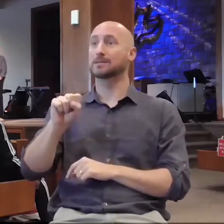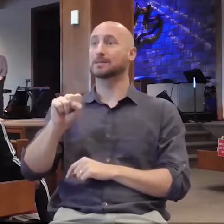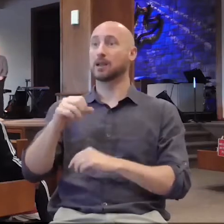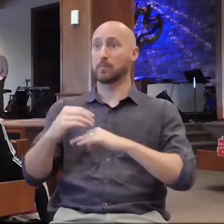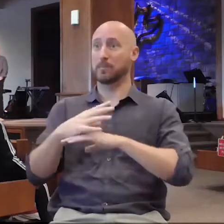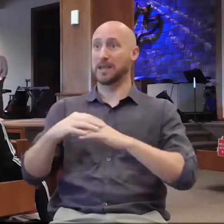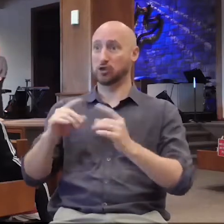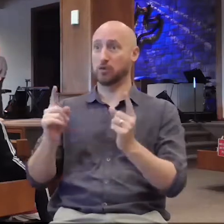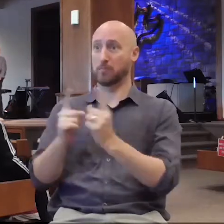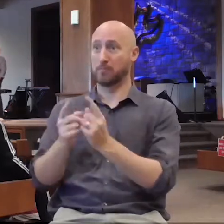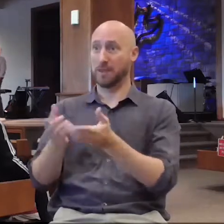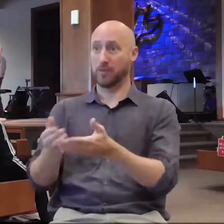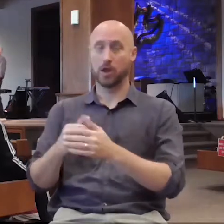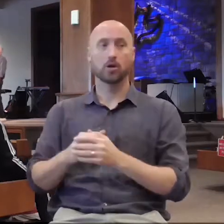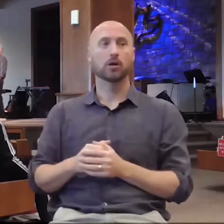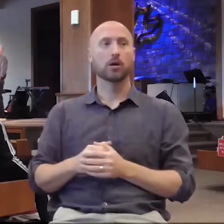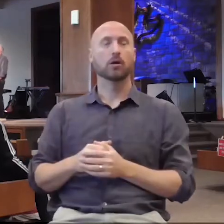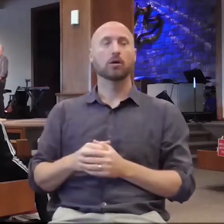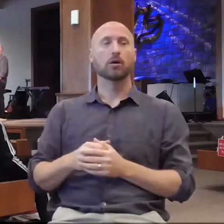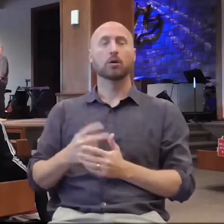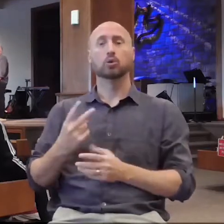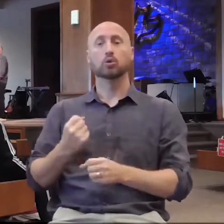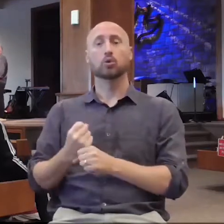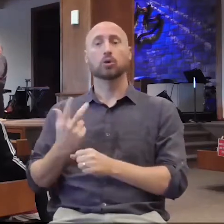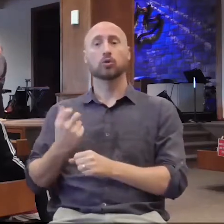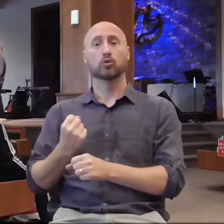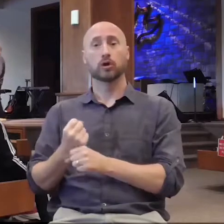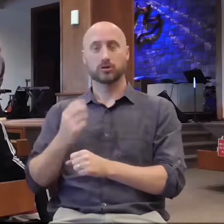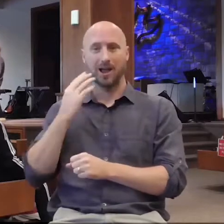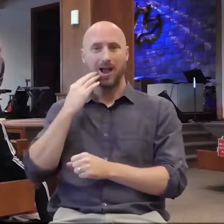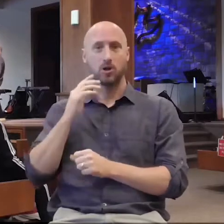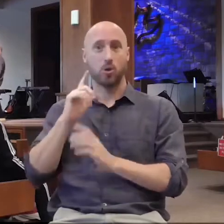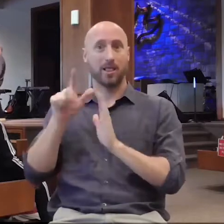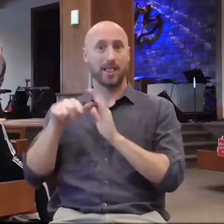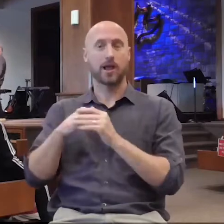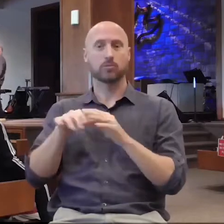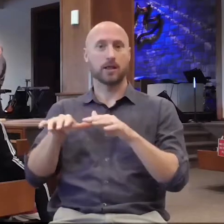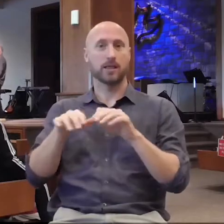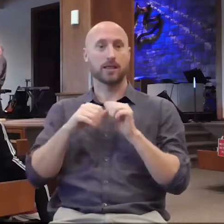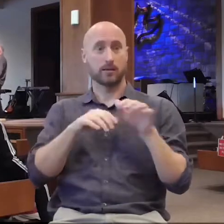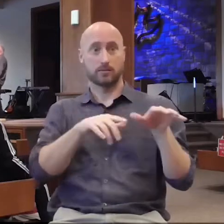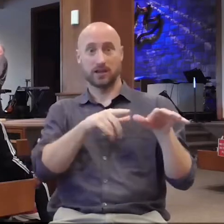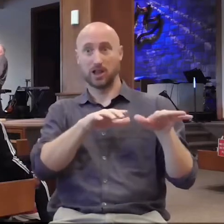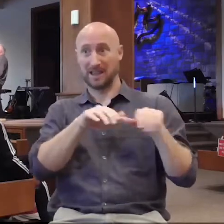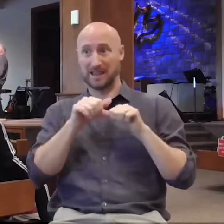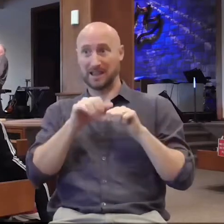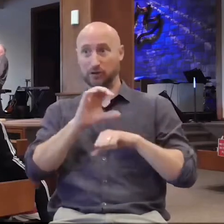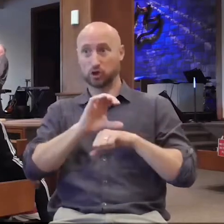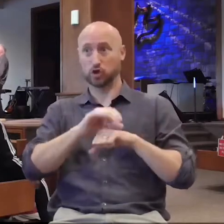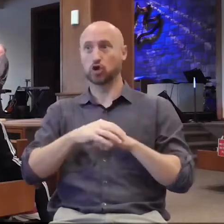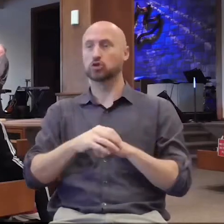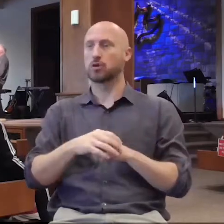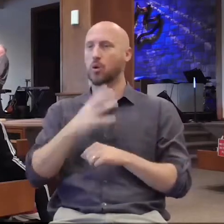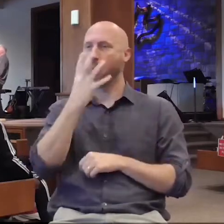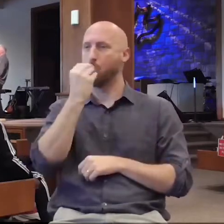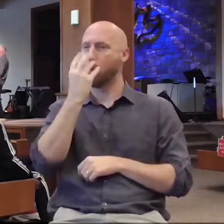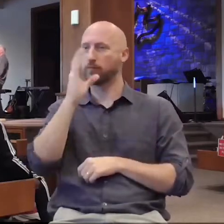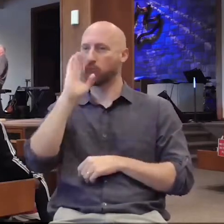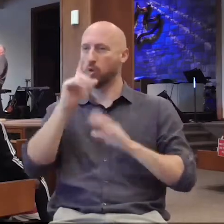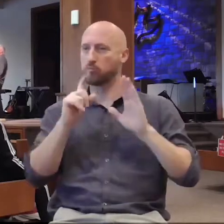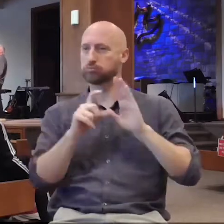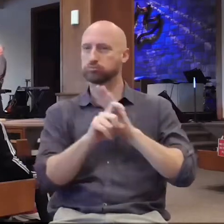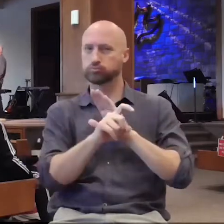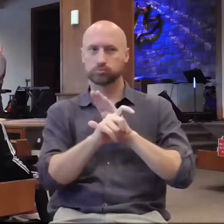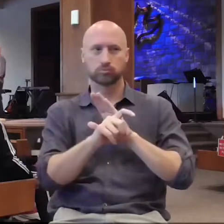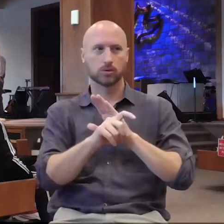you by a period of 2 or 3 years, because I know after my departure, grievous wolves are going to come in from the outside and men are going to rise out of your own